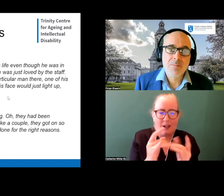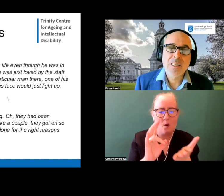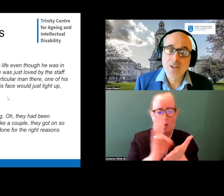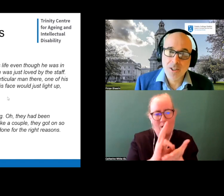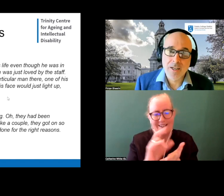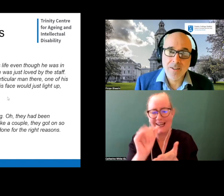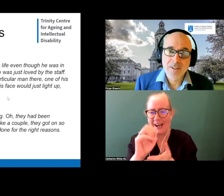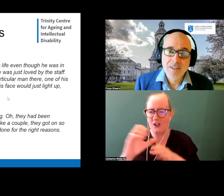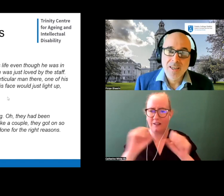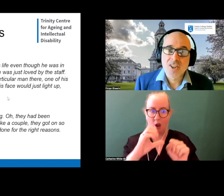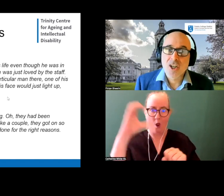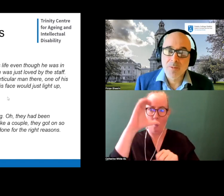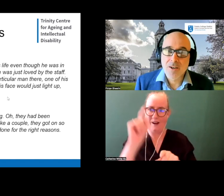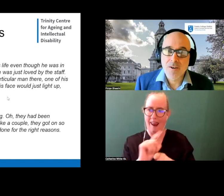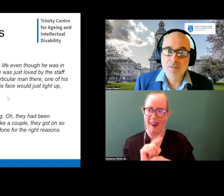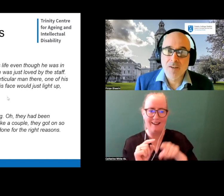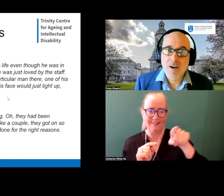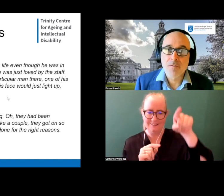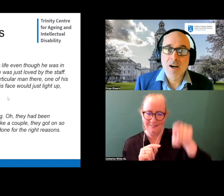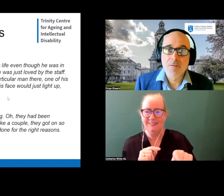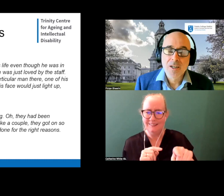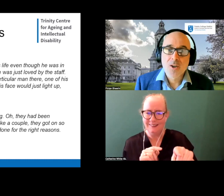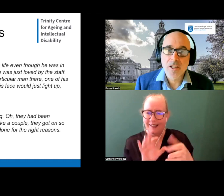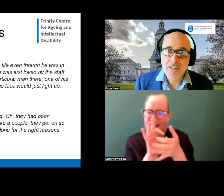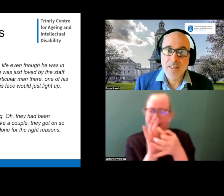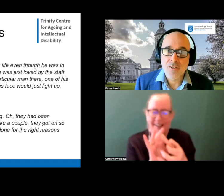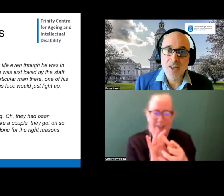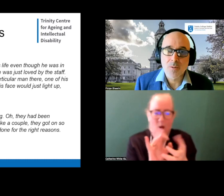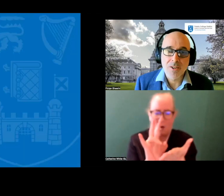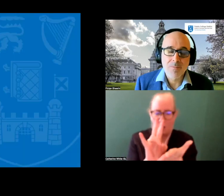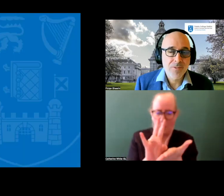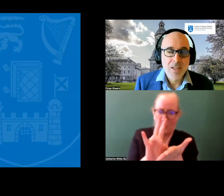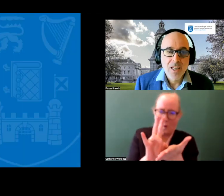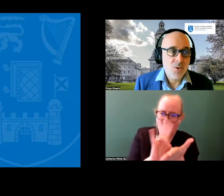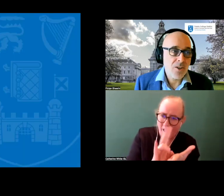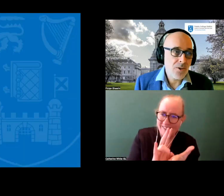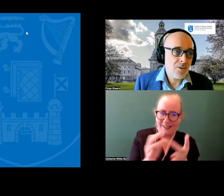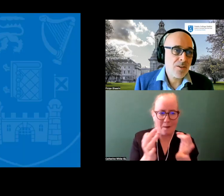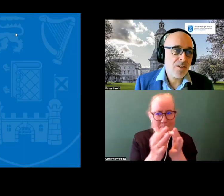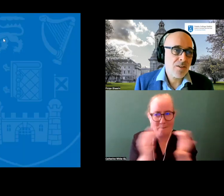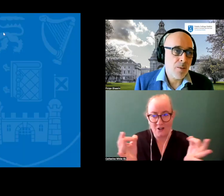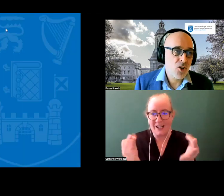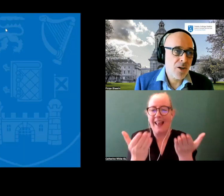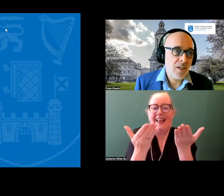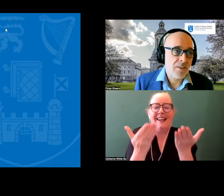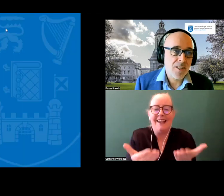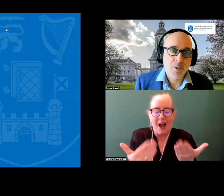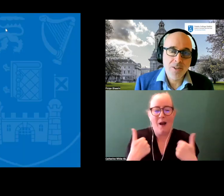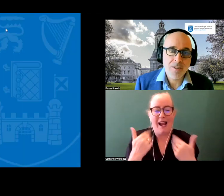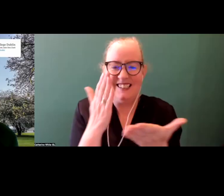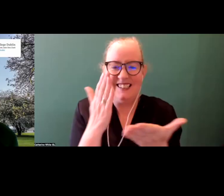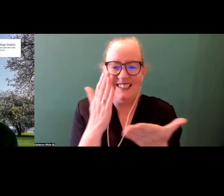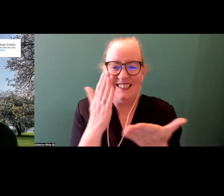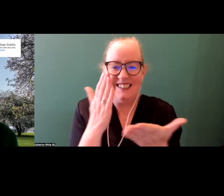service might look like in terms of qualitative measurement. So I'm going to stop sharing at this